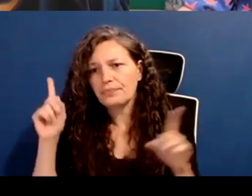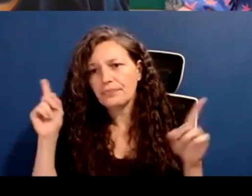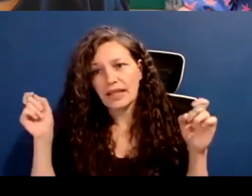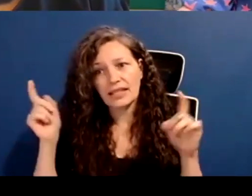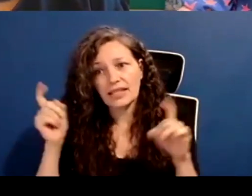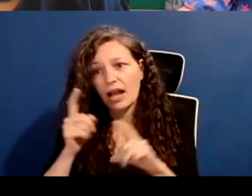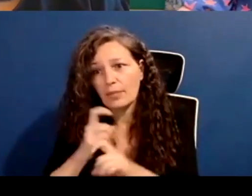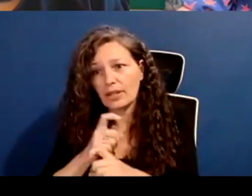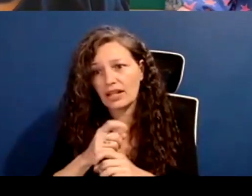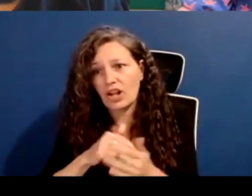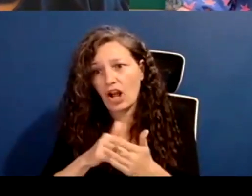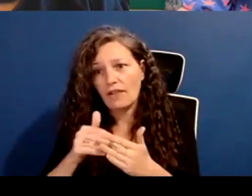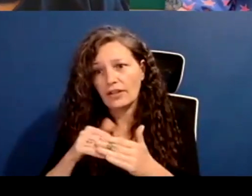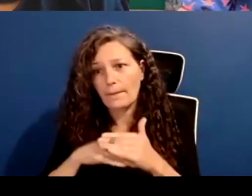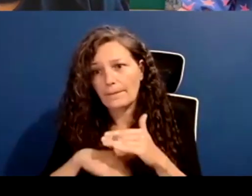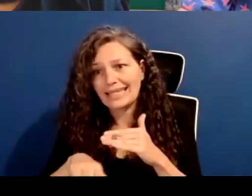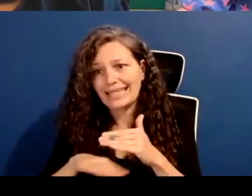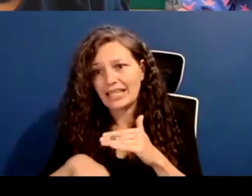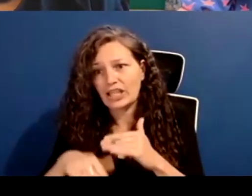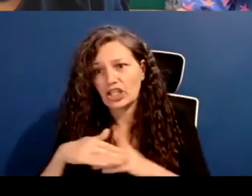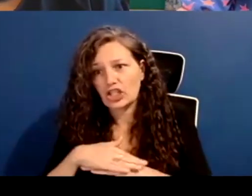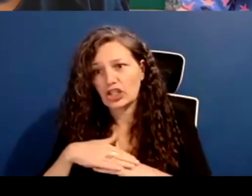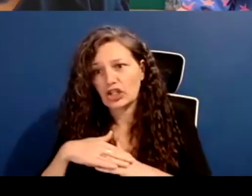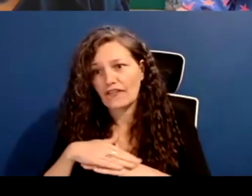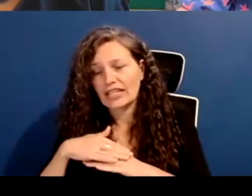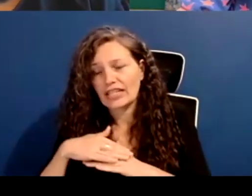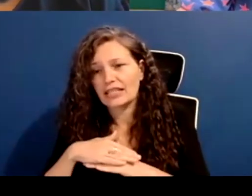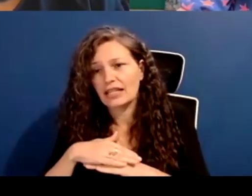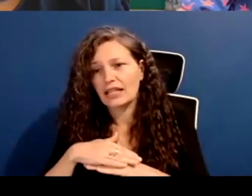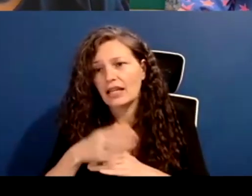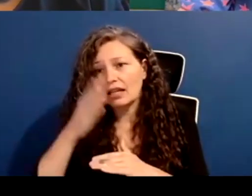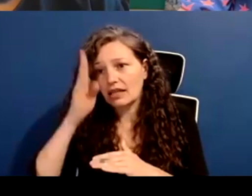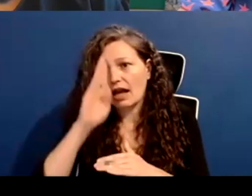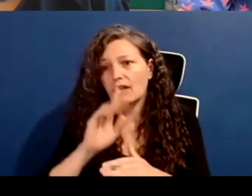surface, but God is intentional